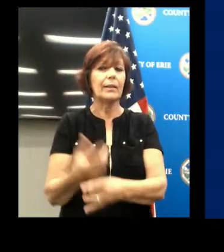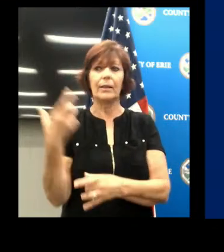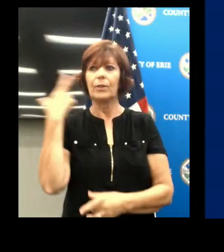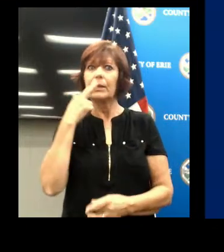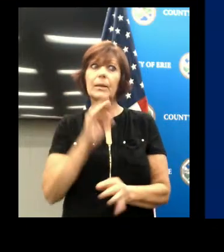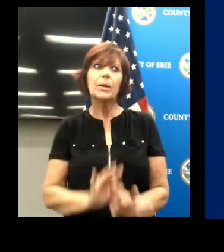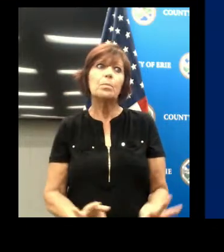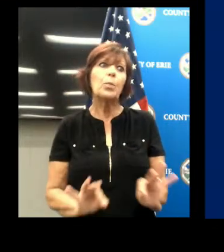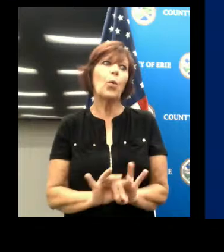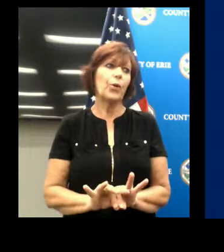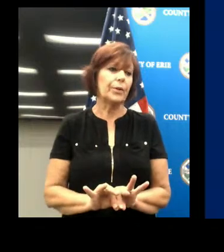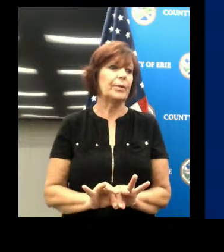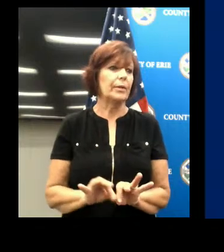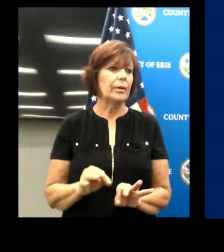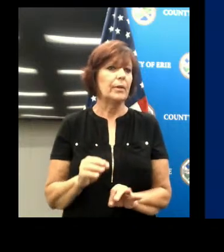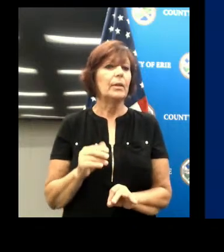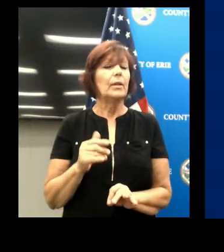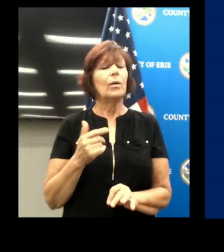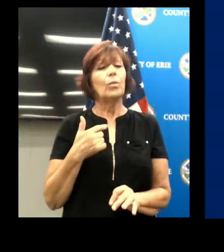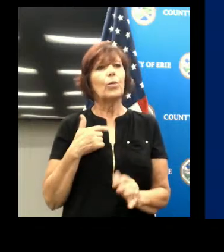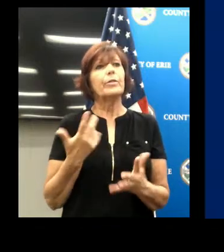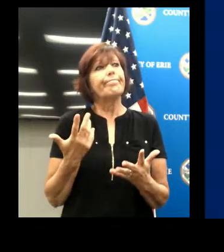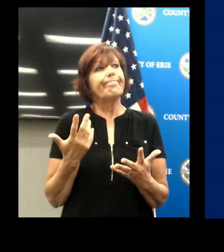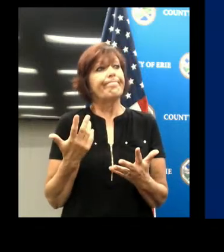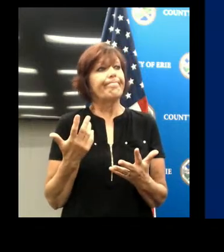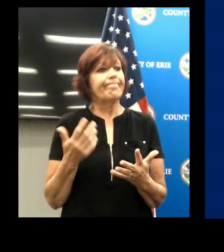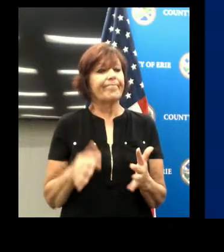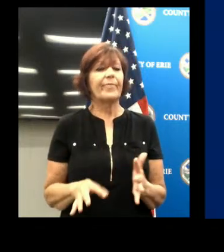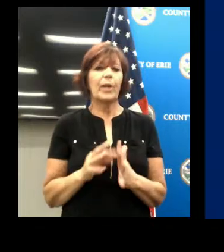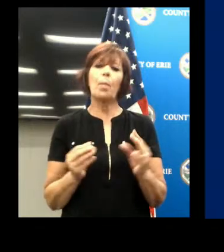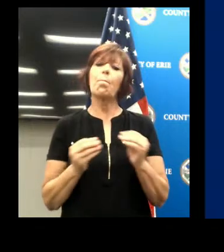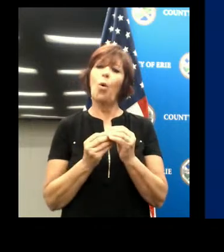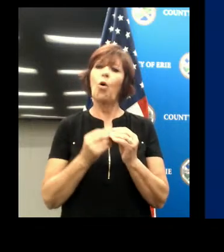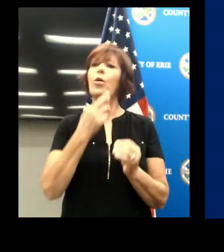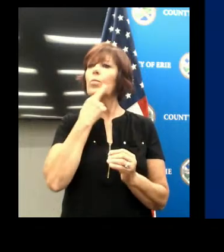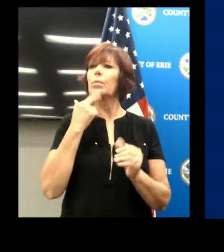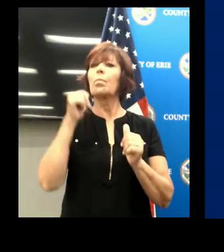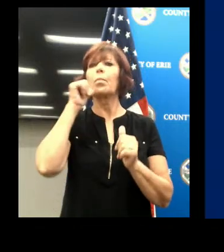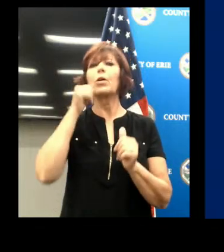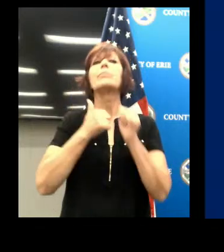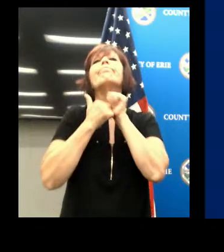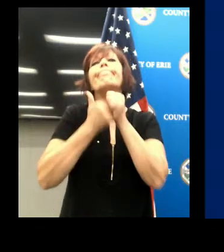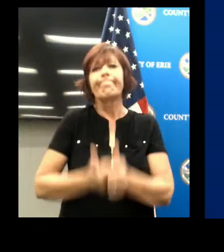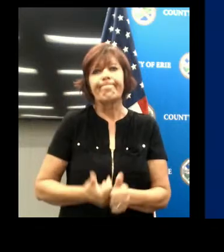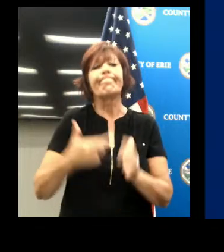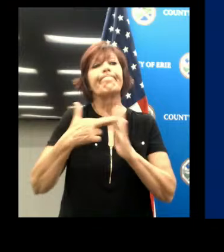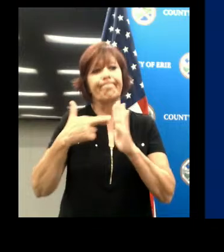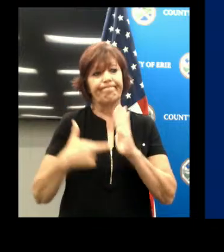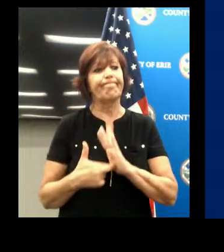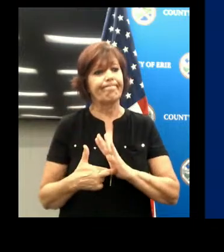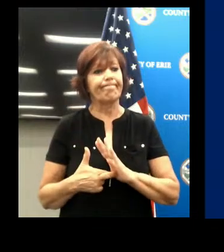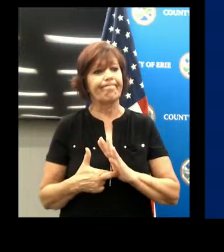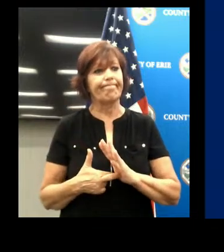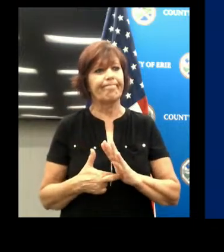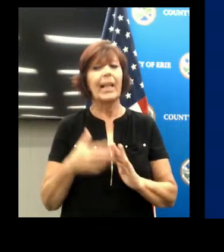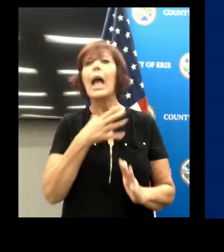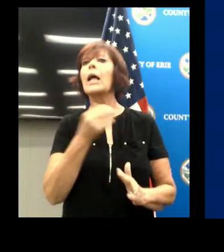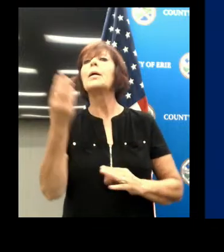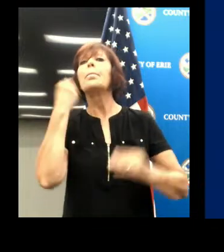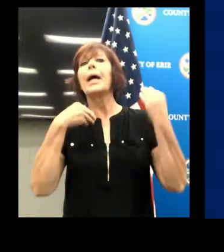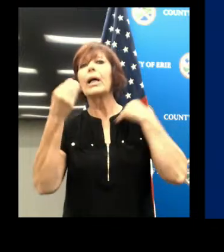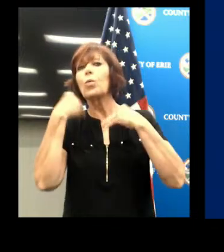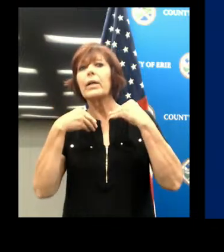important, and we're just finding more restaurants and bars that are being and also banquet facilities that are